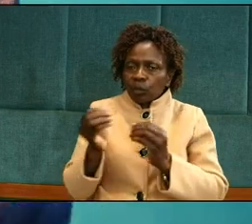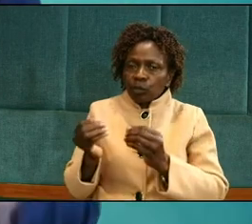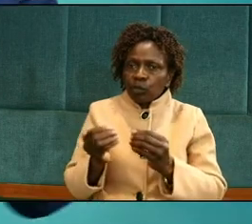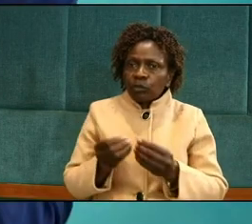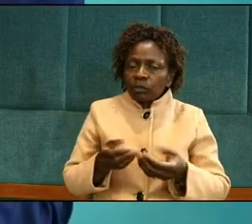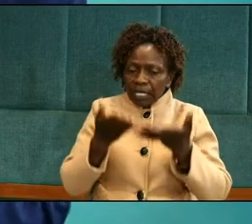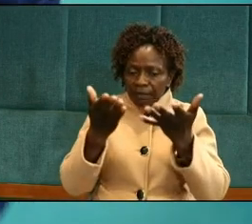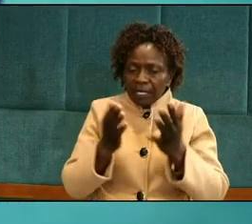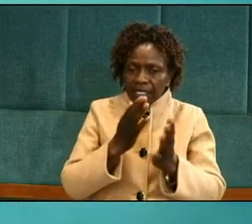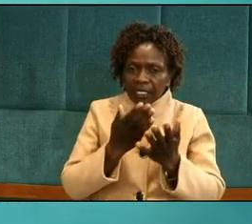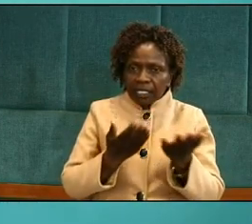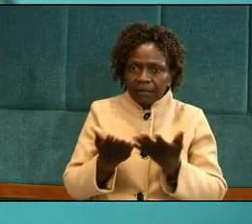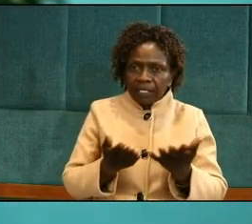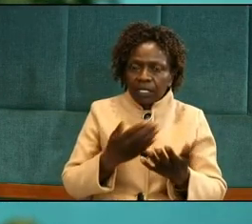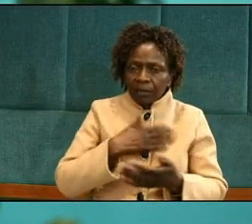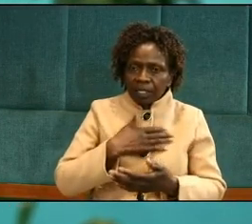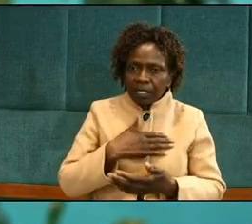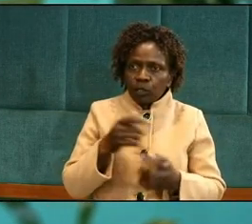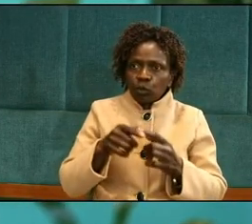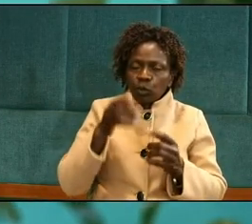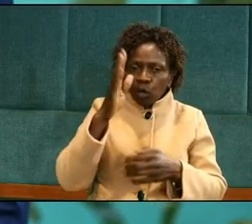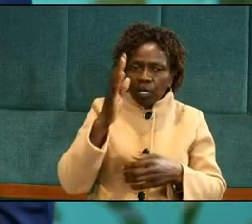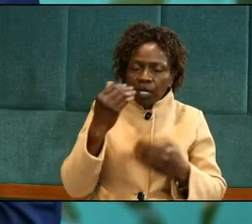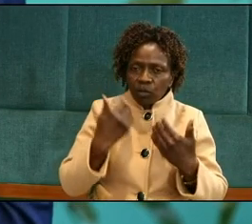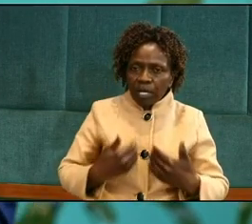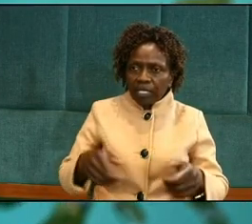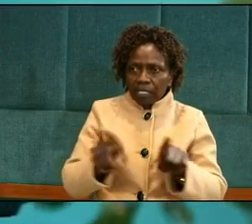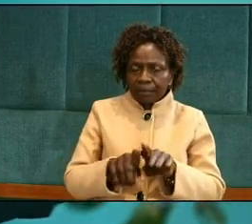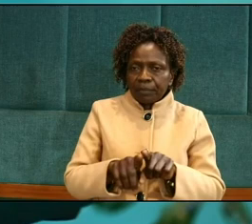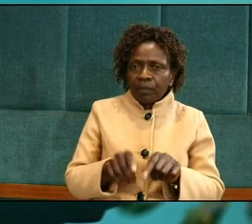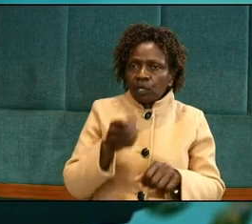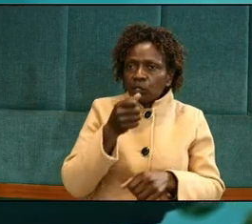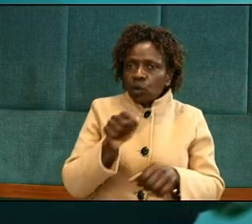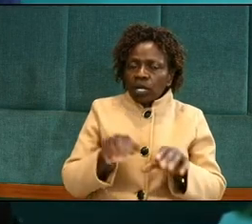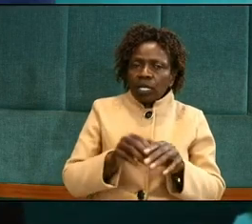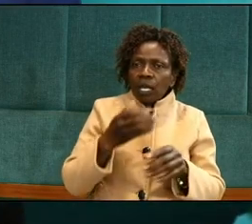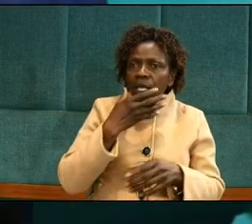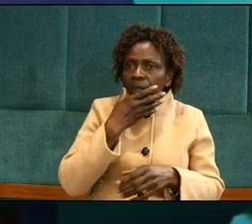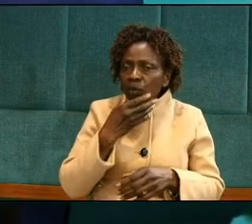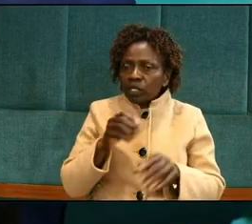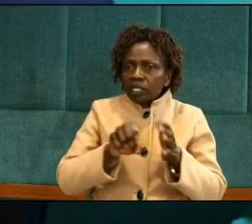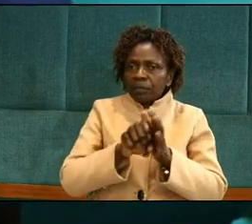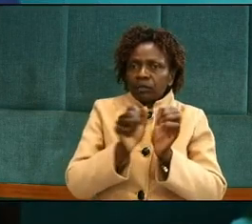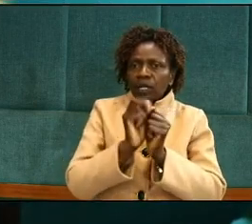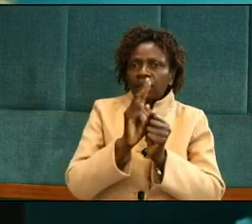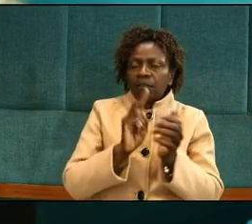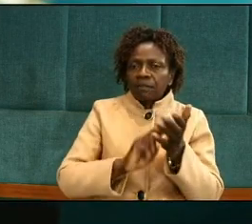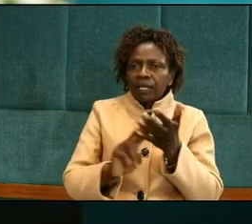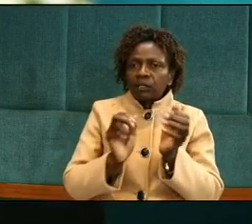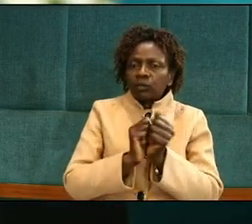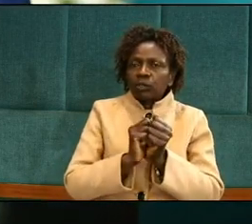pleasing not only to humanity, but to God? And so in Hebrews chapter 12,